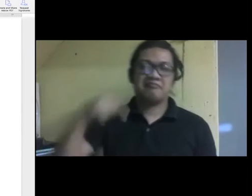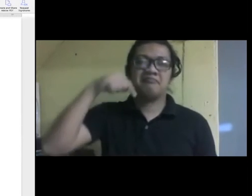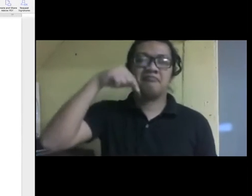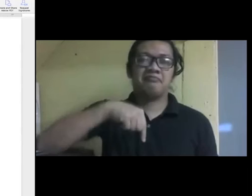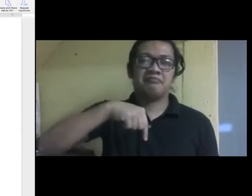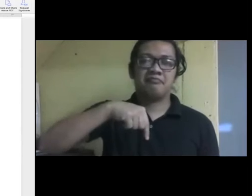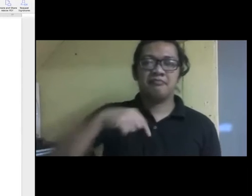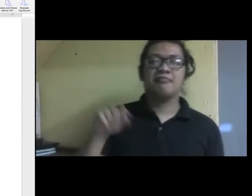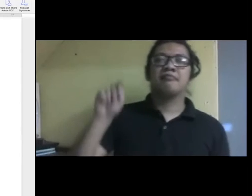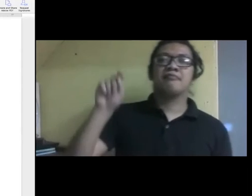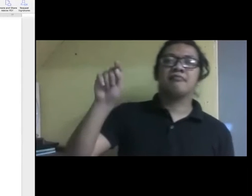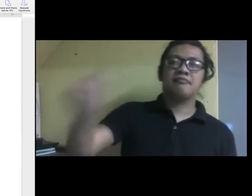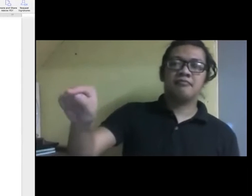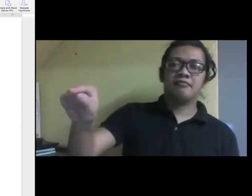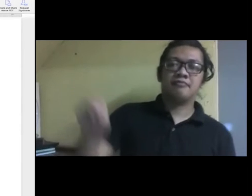that,